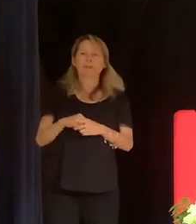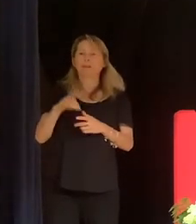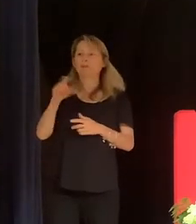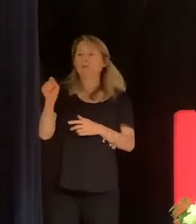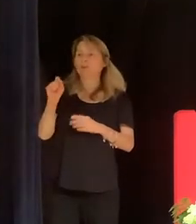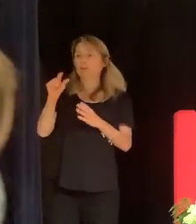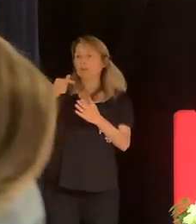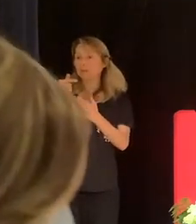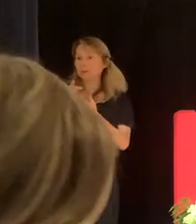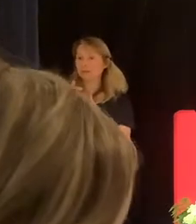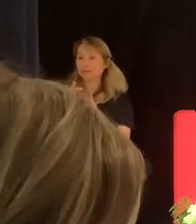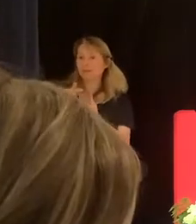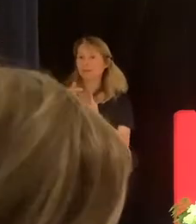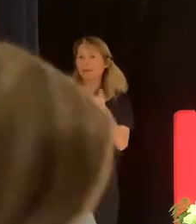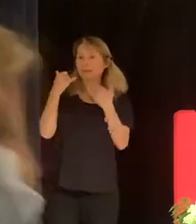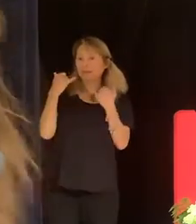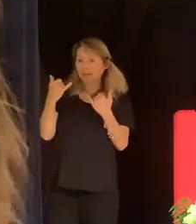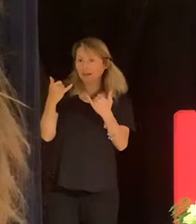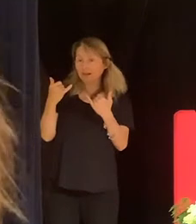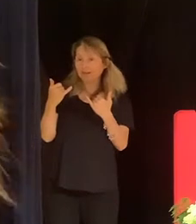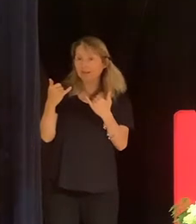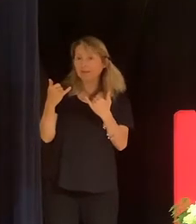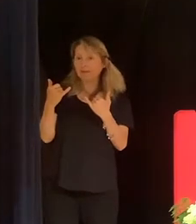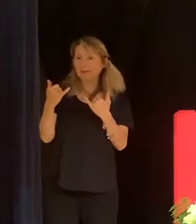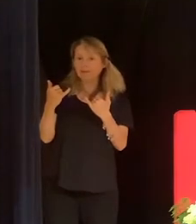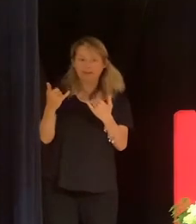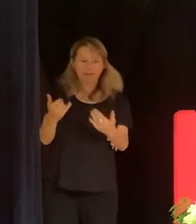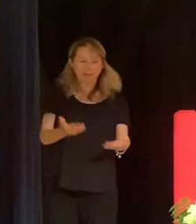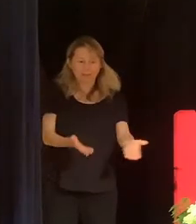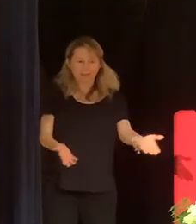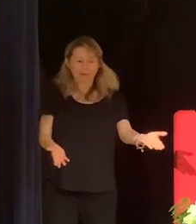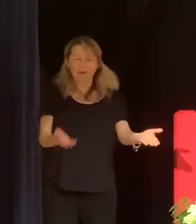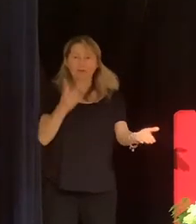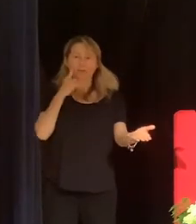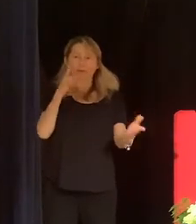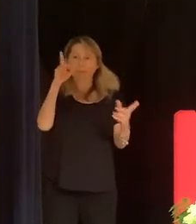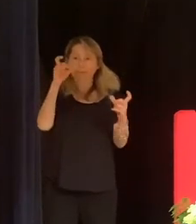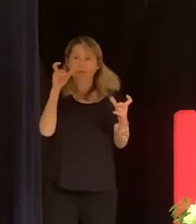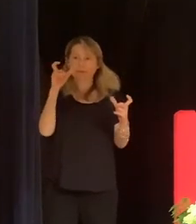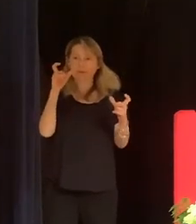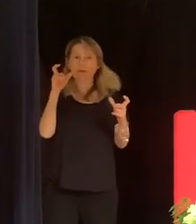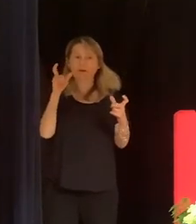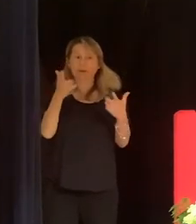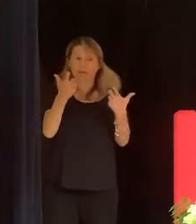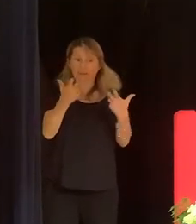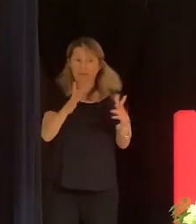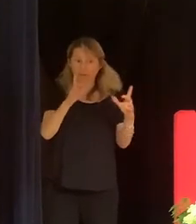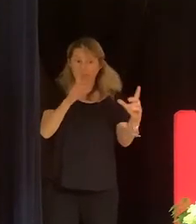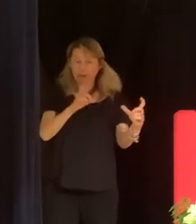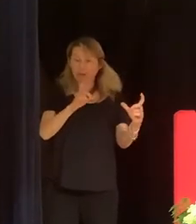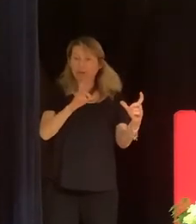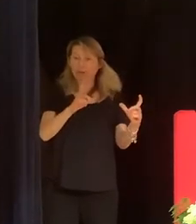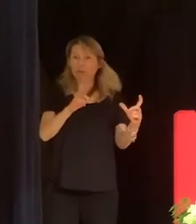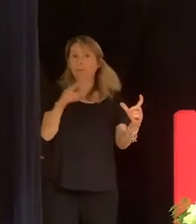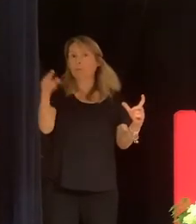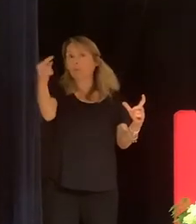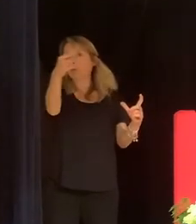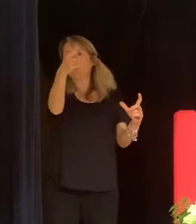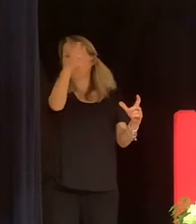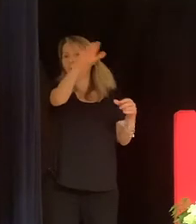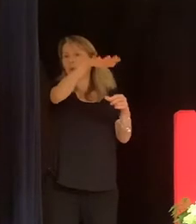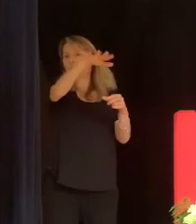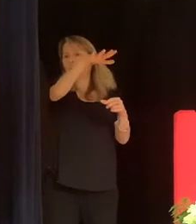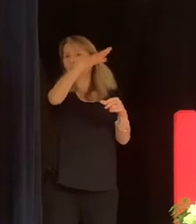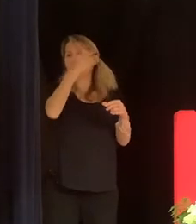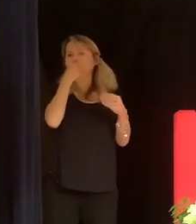graduates, you are now going to come to the risers for a group photo. Afterwards, we are going to head to the atrium